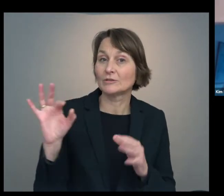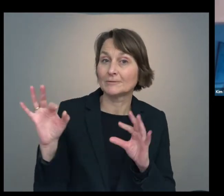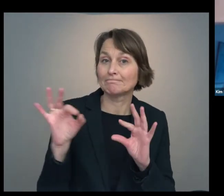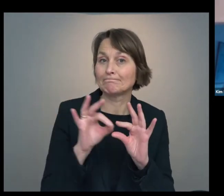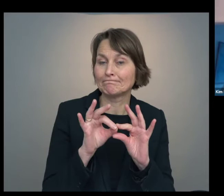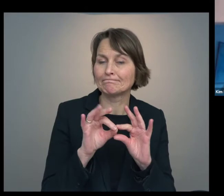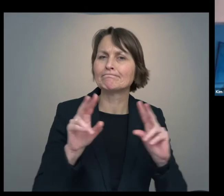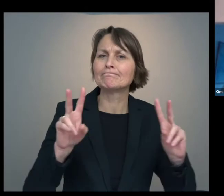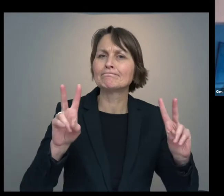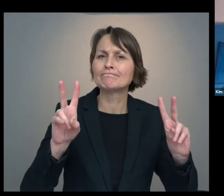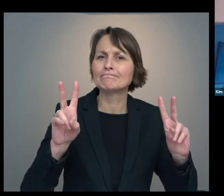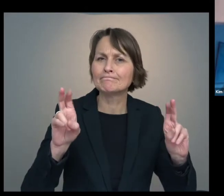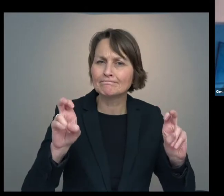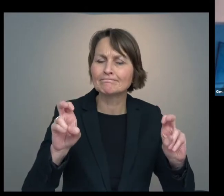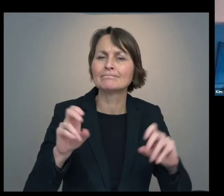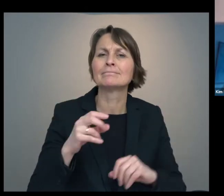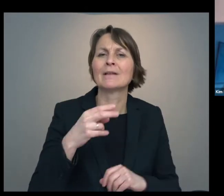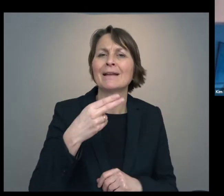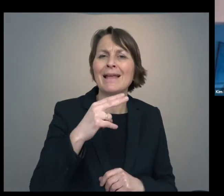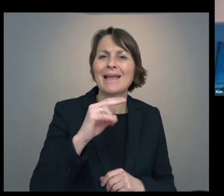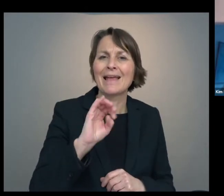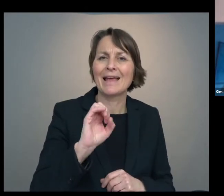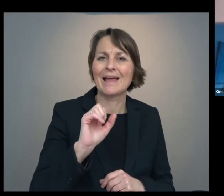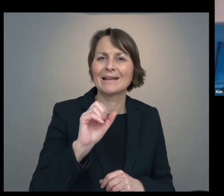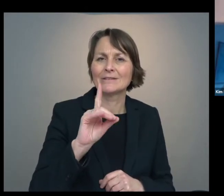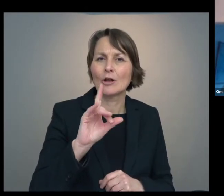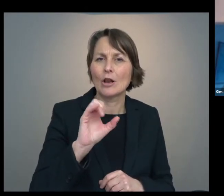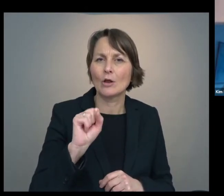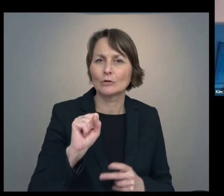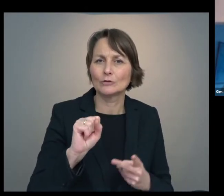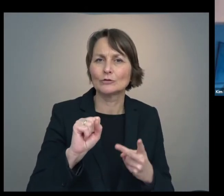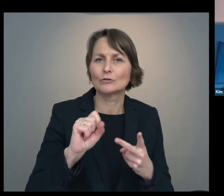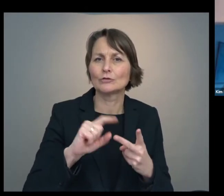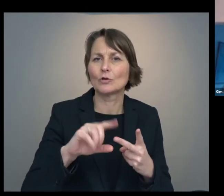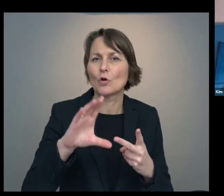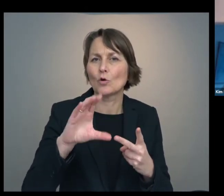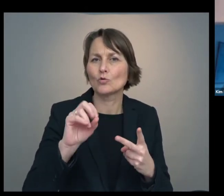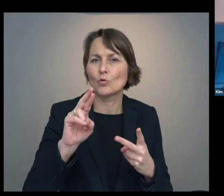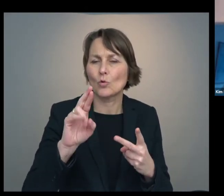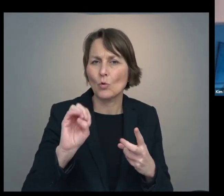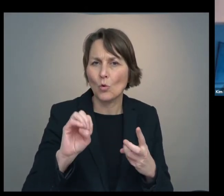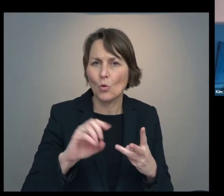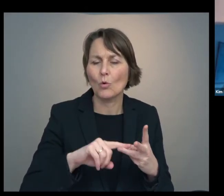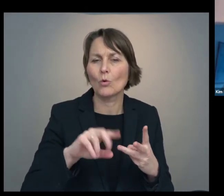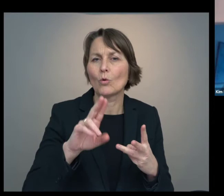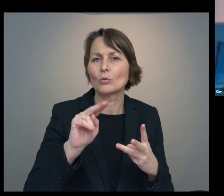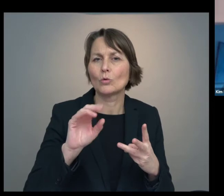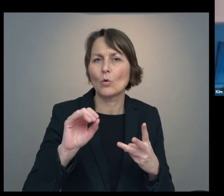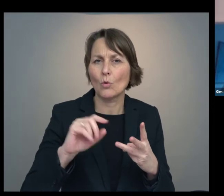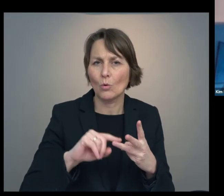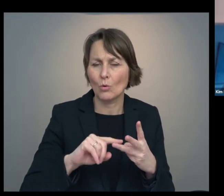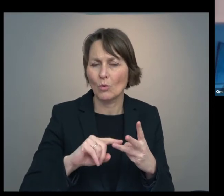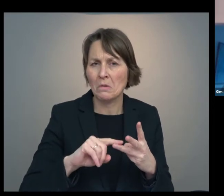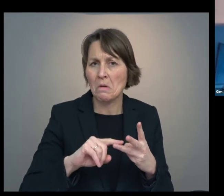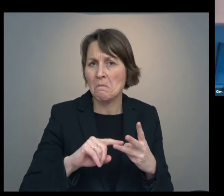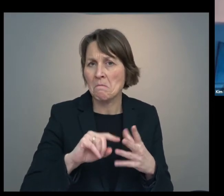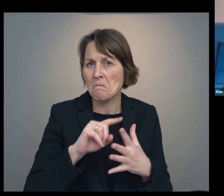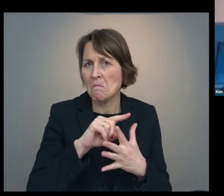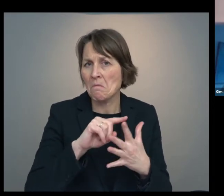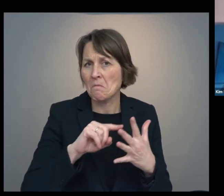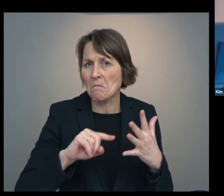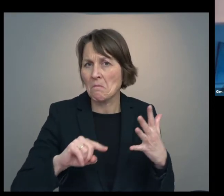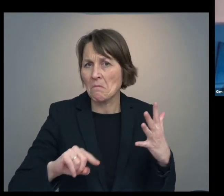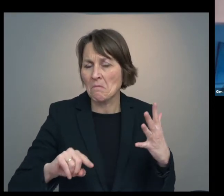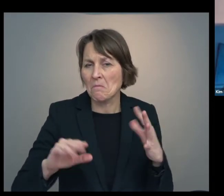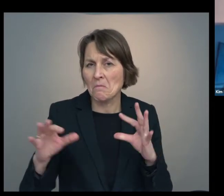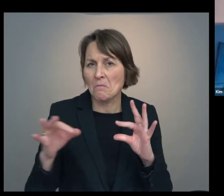quite a few questions around headless core, Uno, and